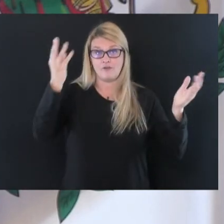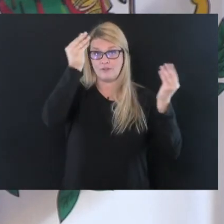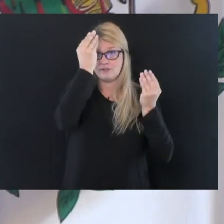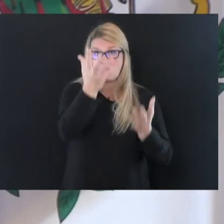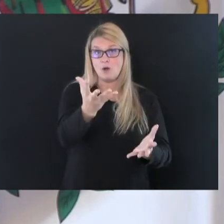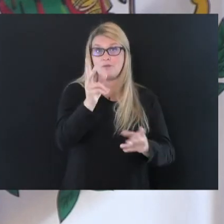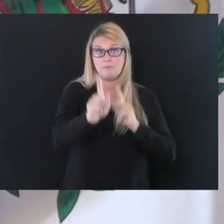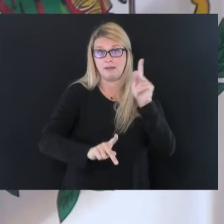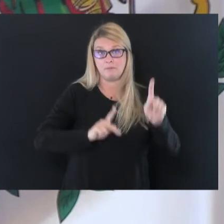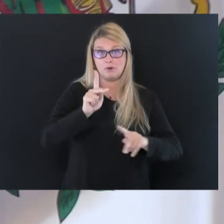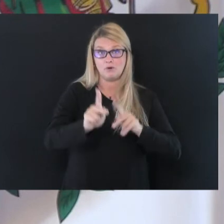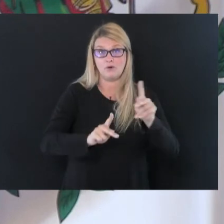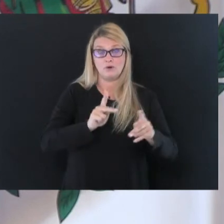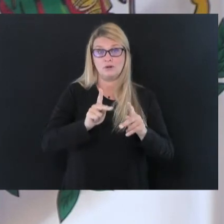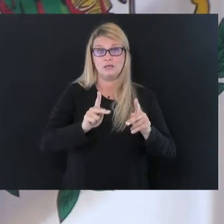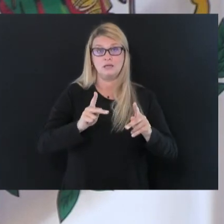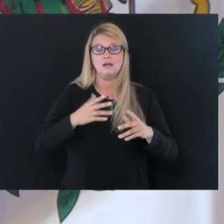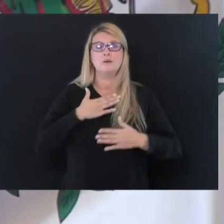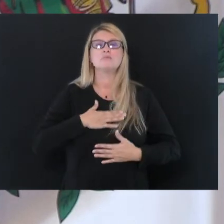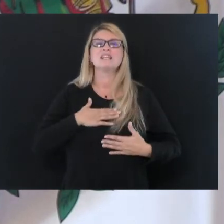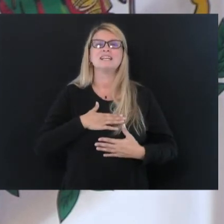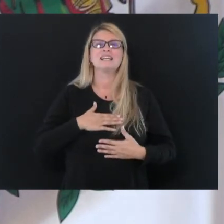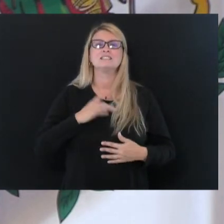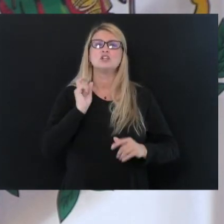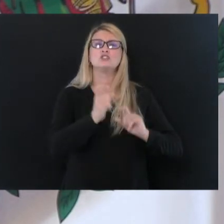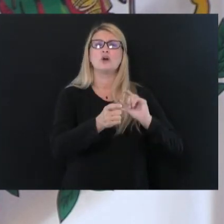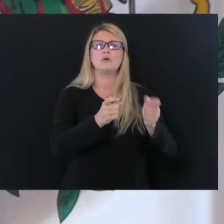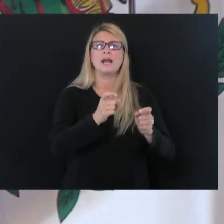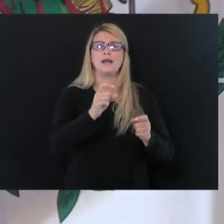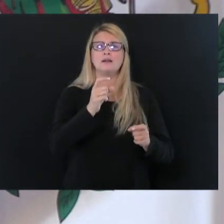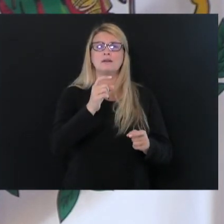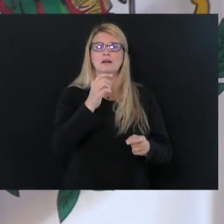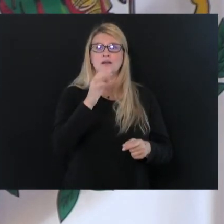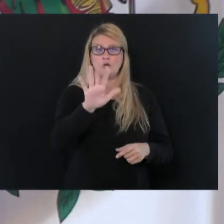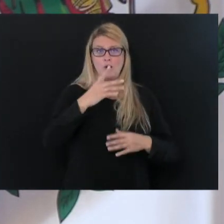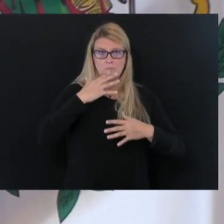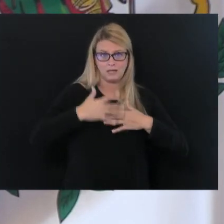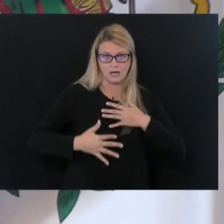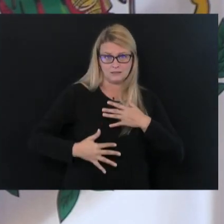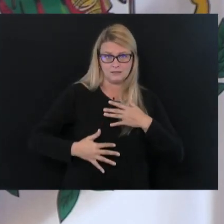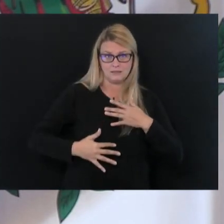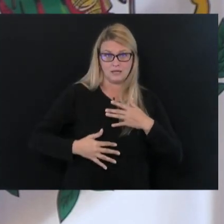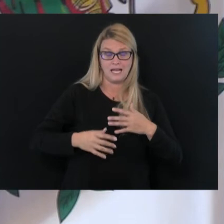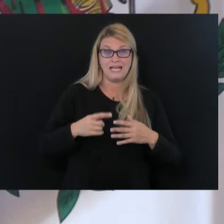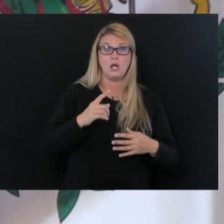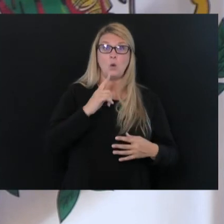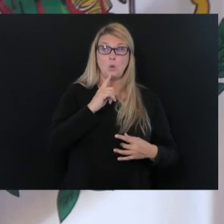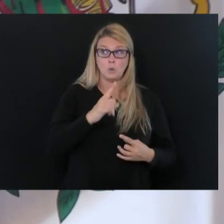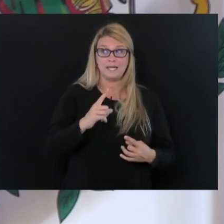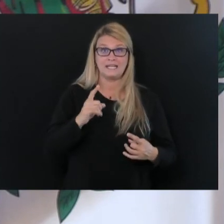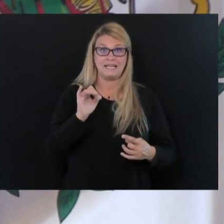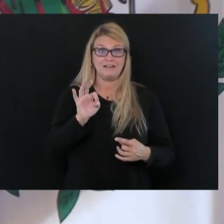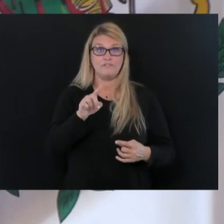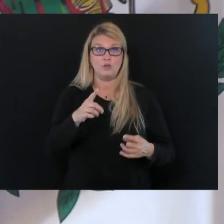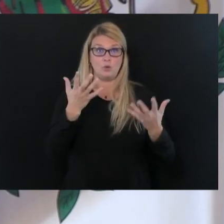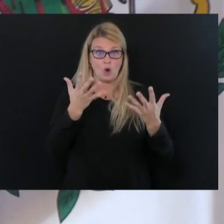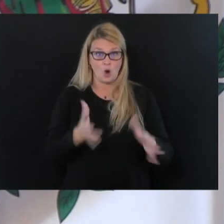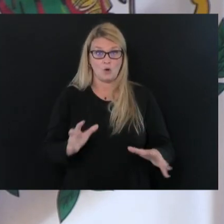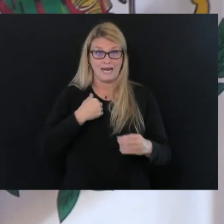to urge them to go and give blood, especially if you are a recovered person from having